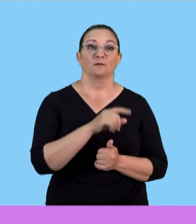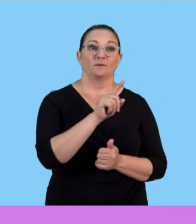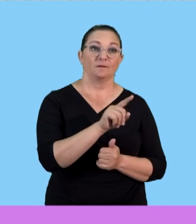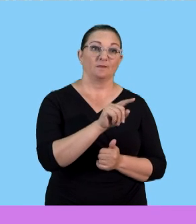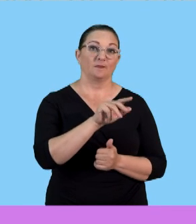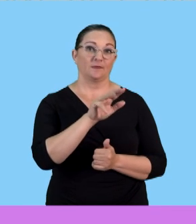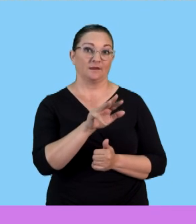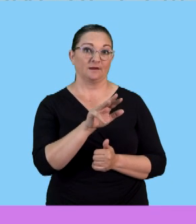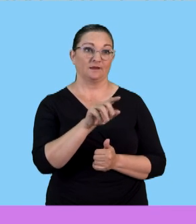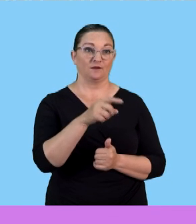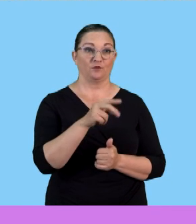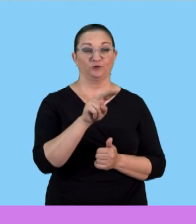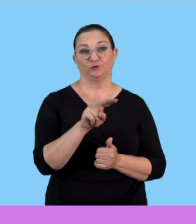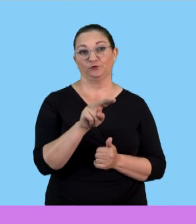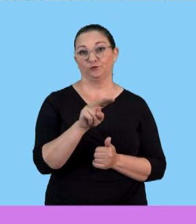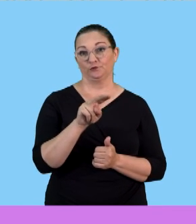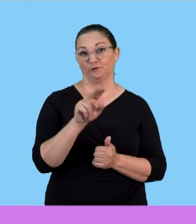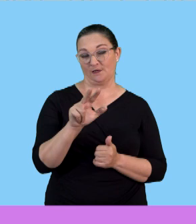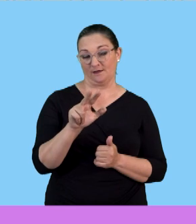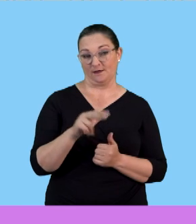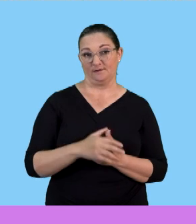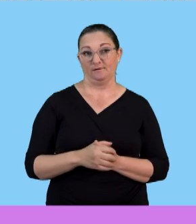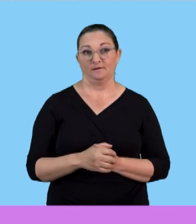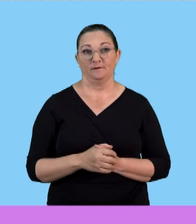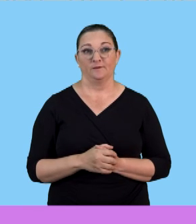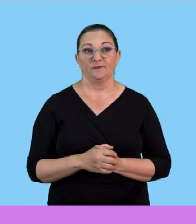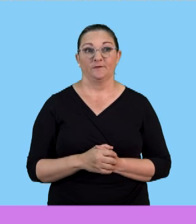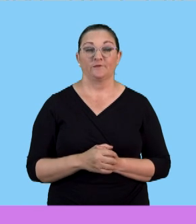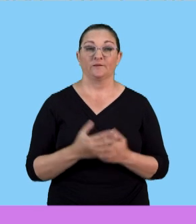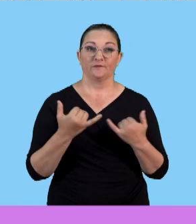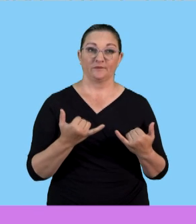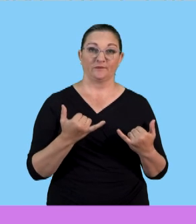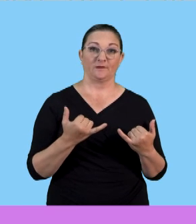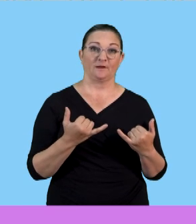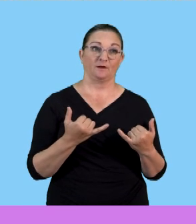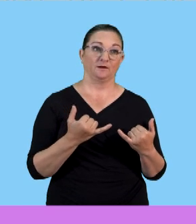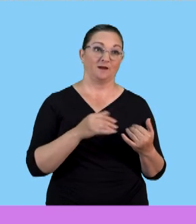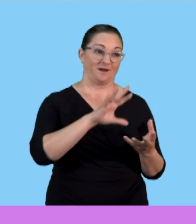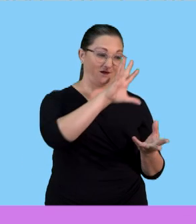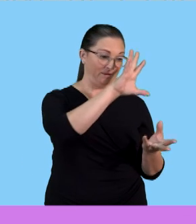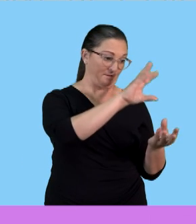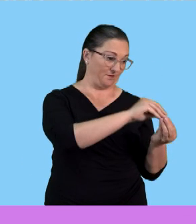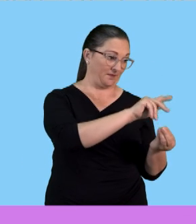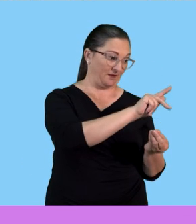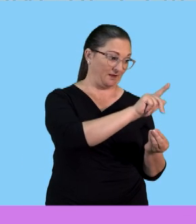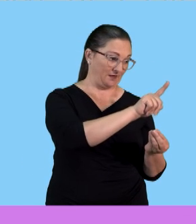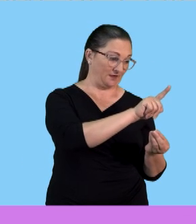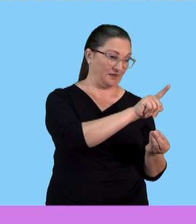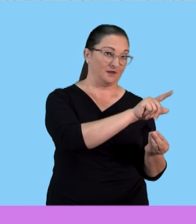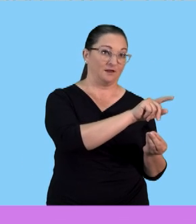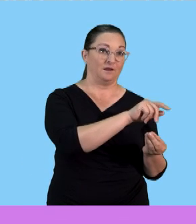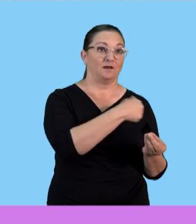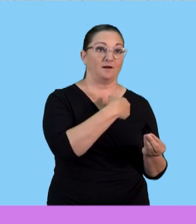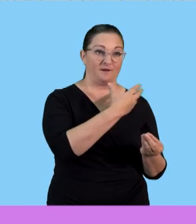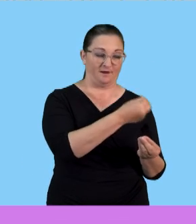block number 3, the cost there is 19 rand 28 cents. So now adding my